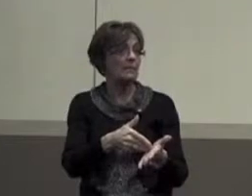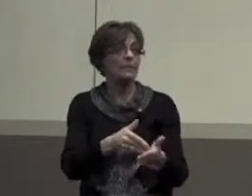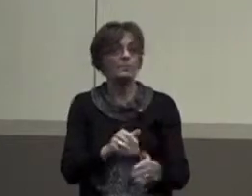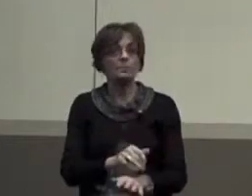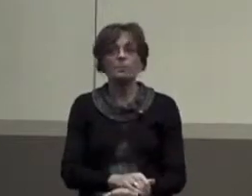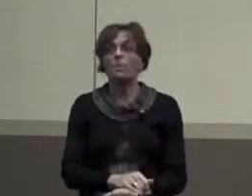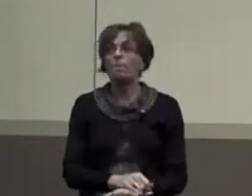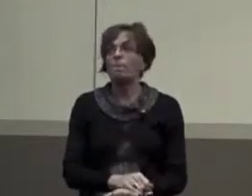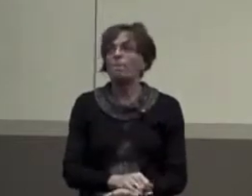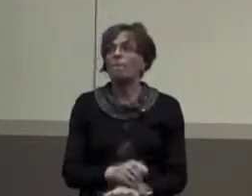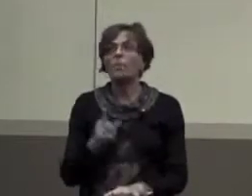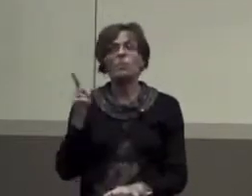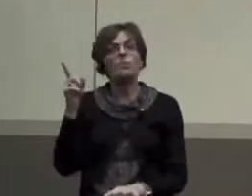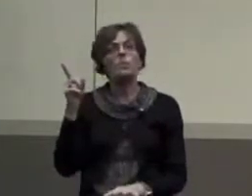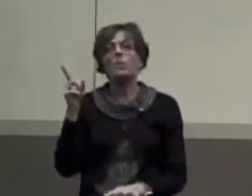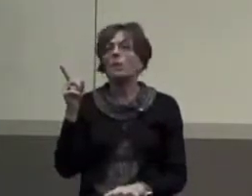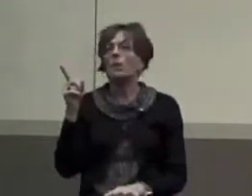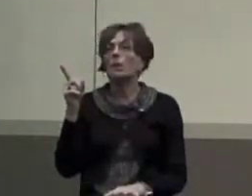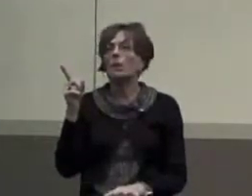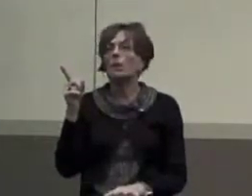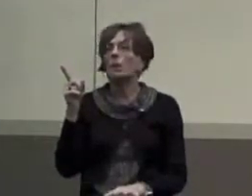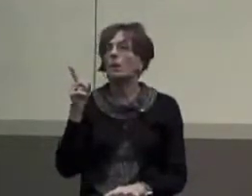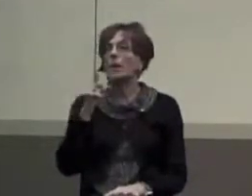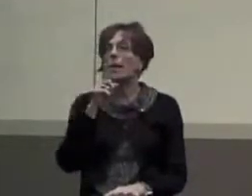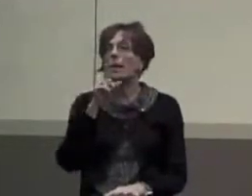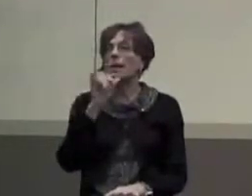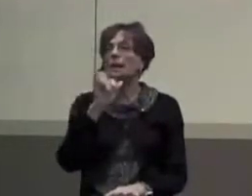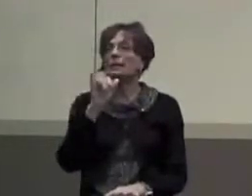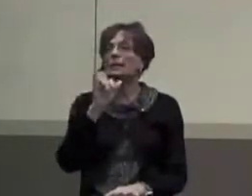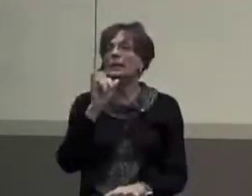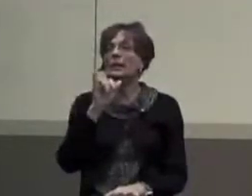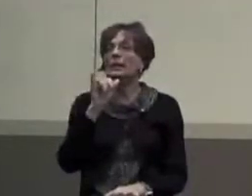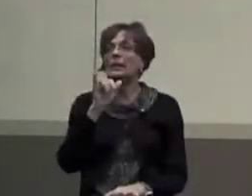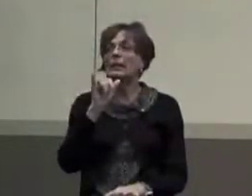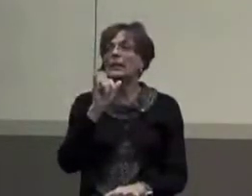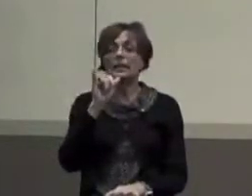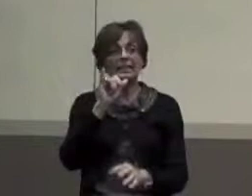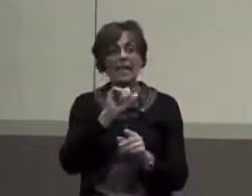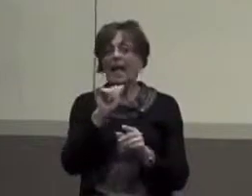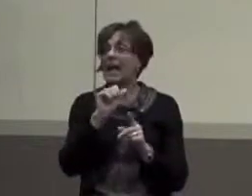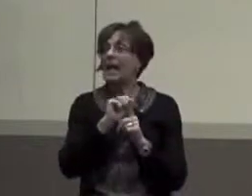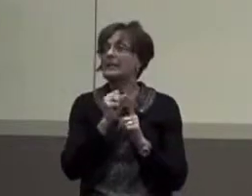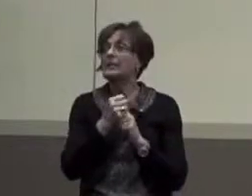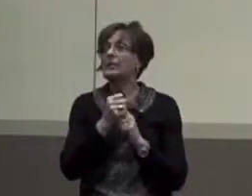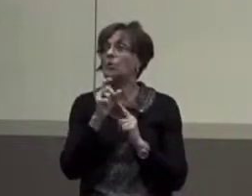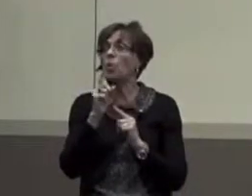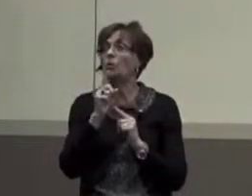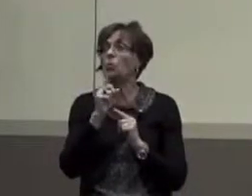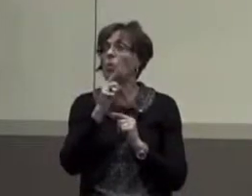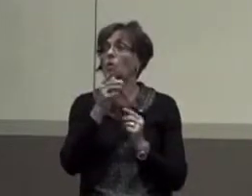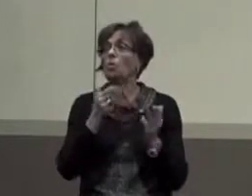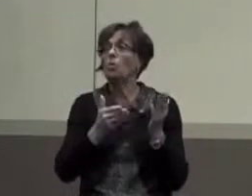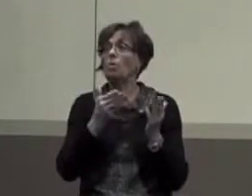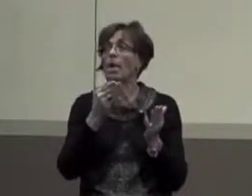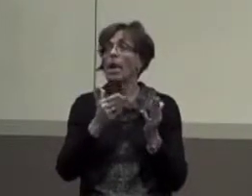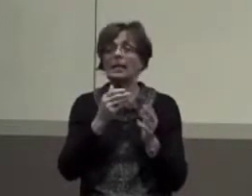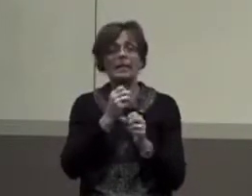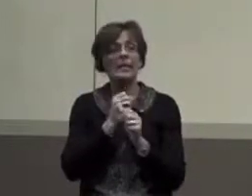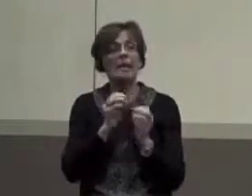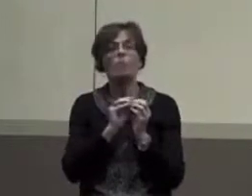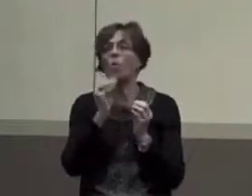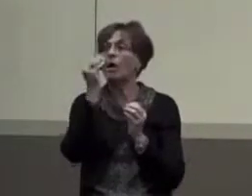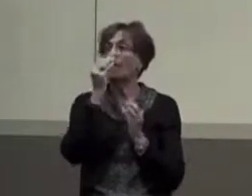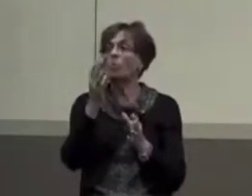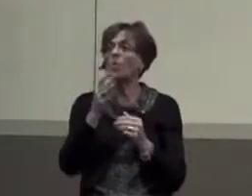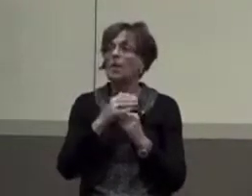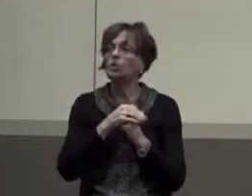Yes? I'm wondering too, is like, is that a situation where you might get more information from doing